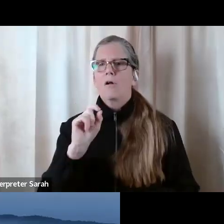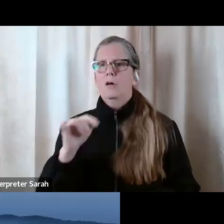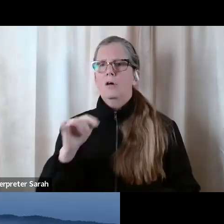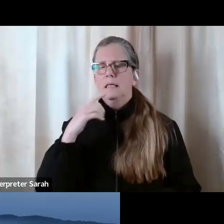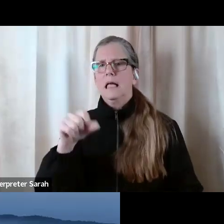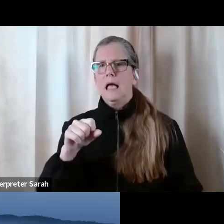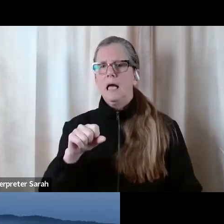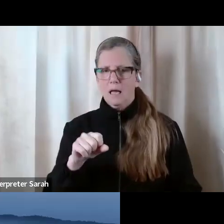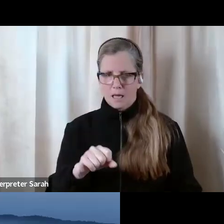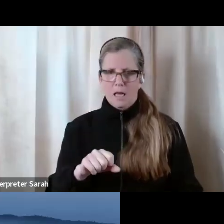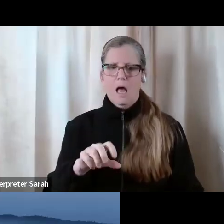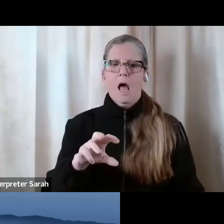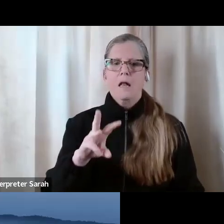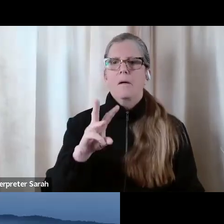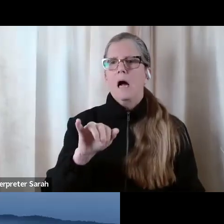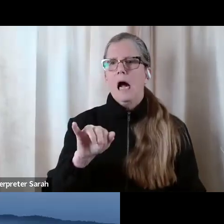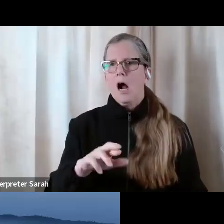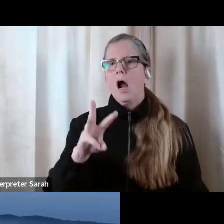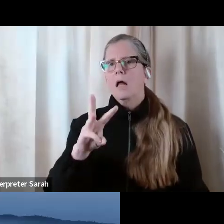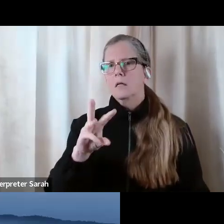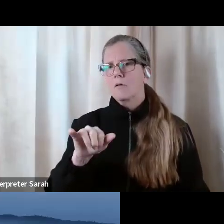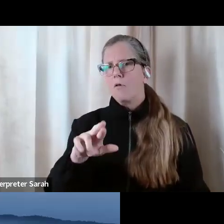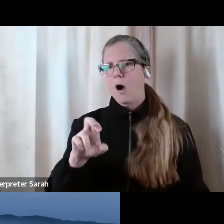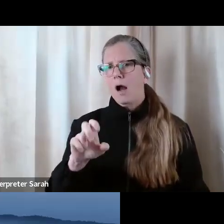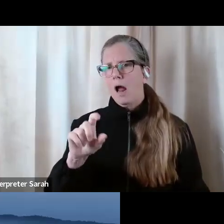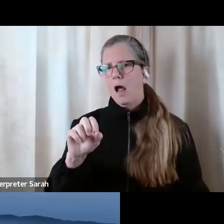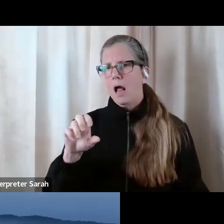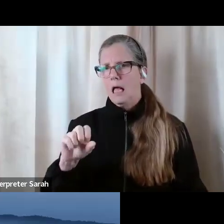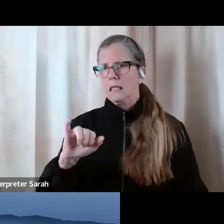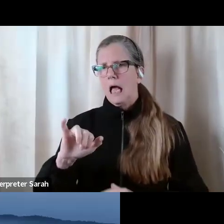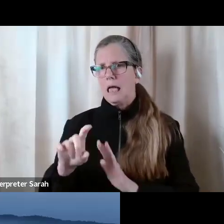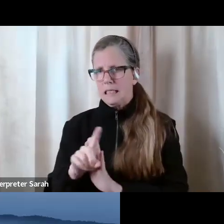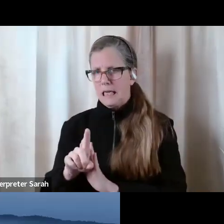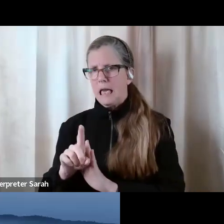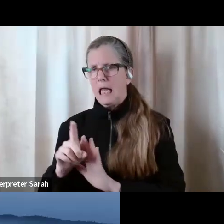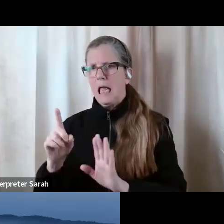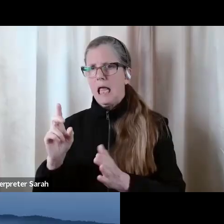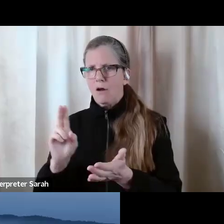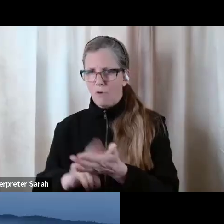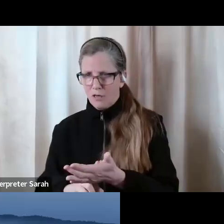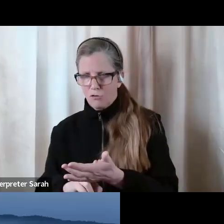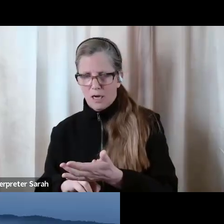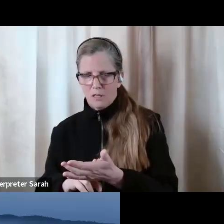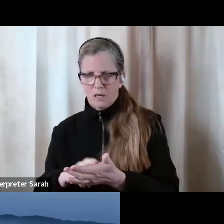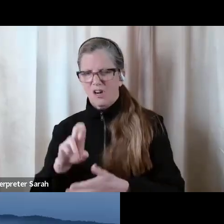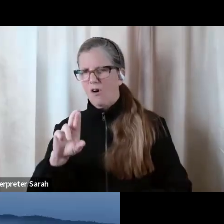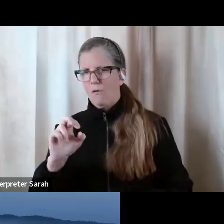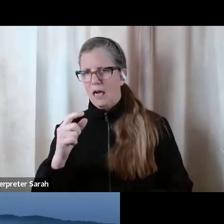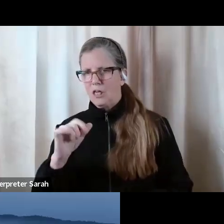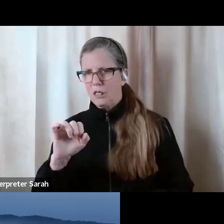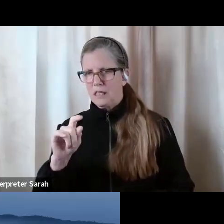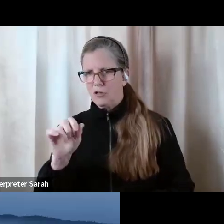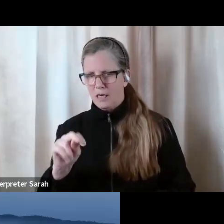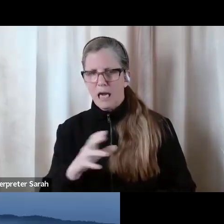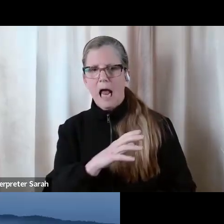a wireless ID, a registration, and a CPN is